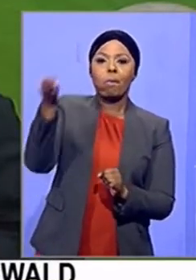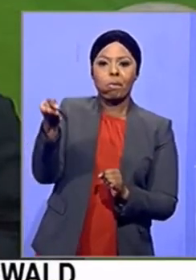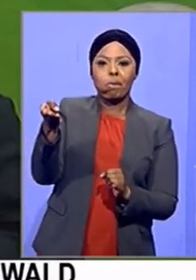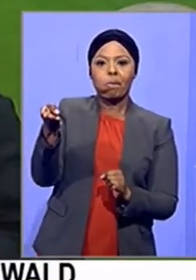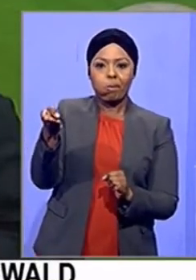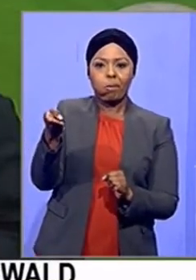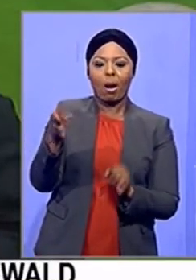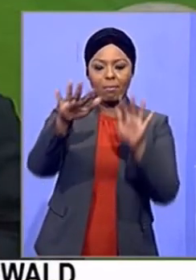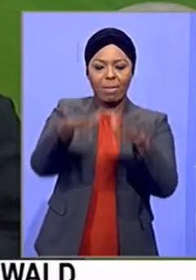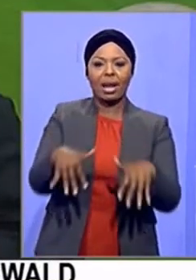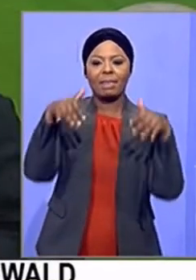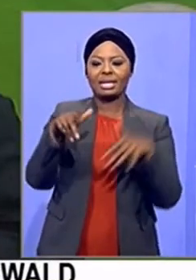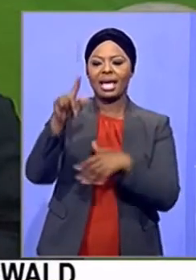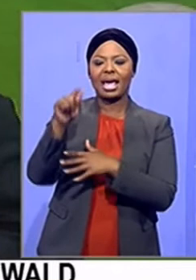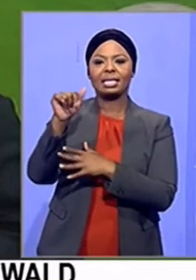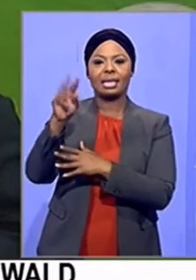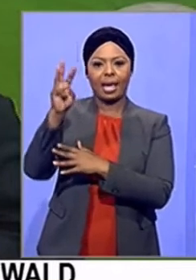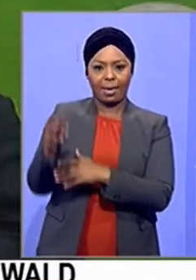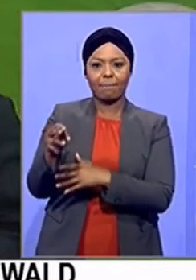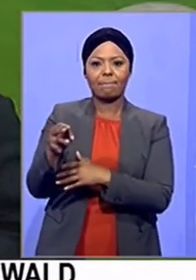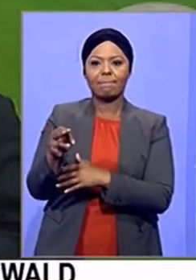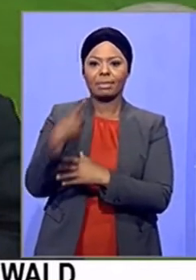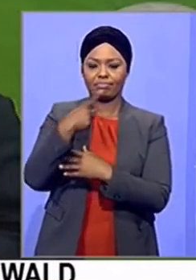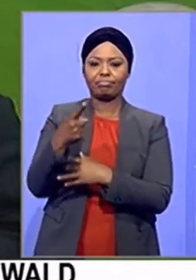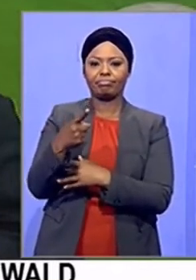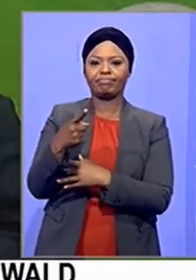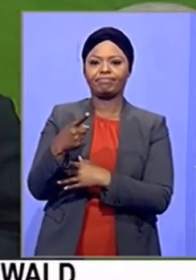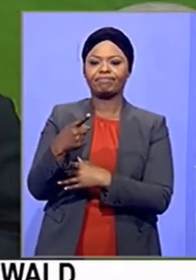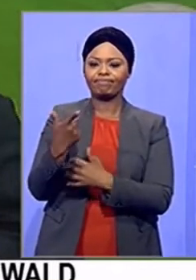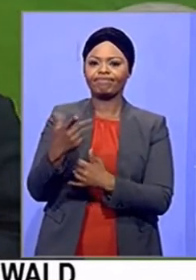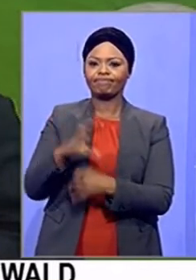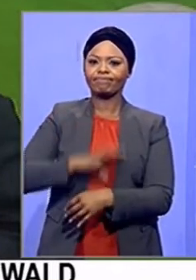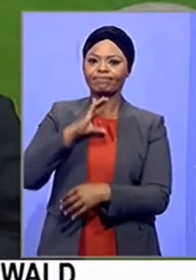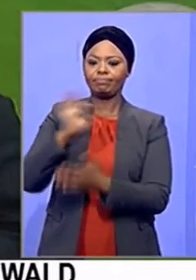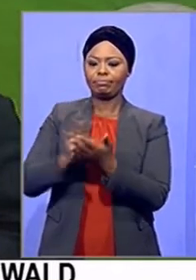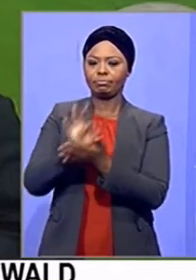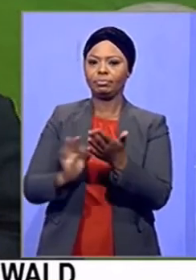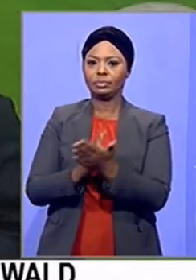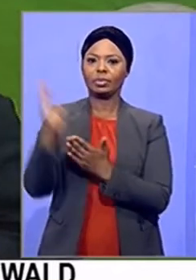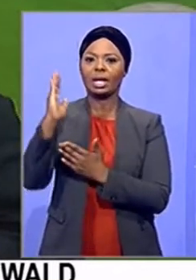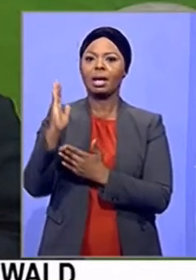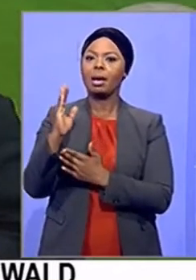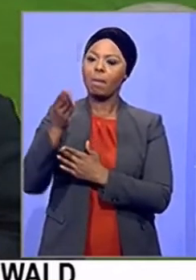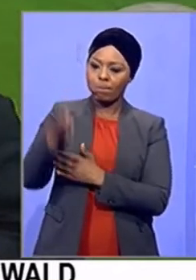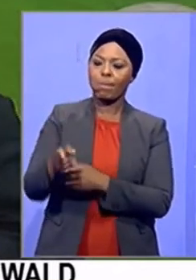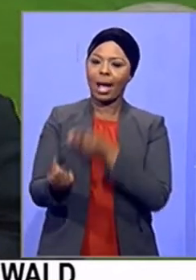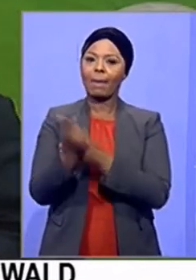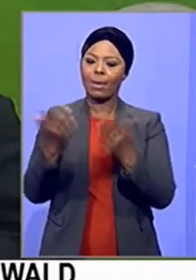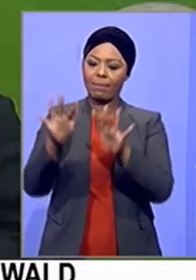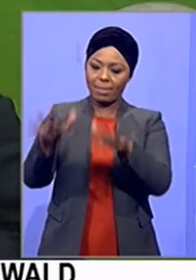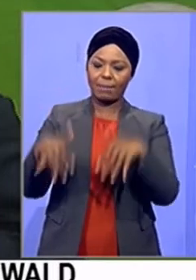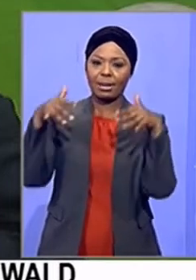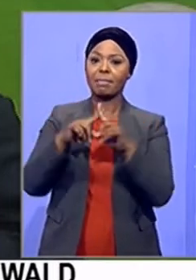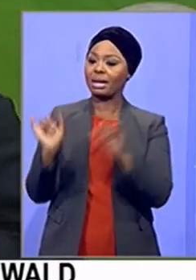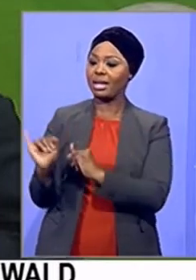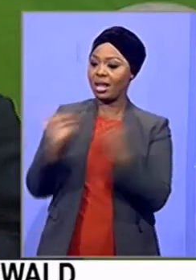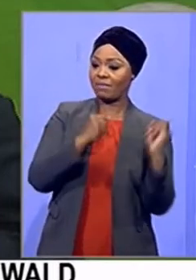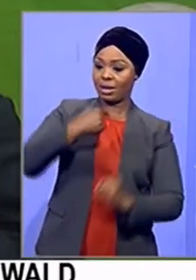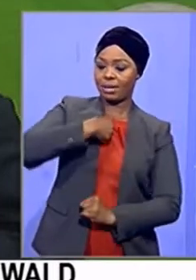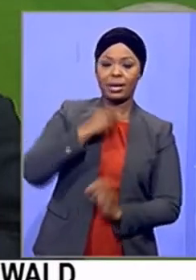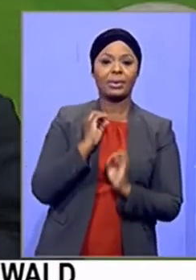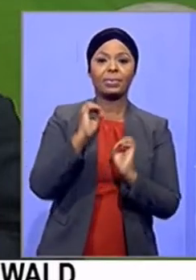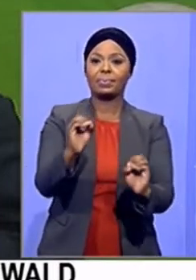ATM, and it must be dealt with in Parliament. I did not receive an invitation to